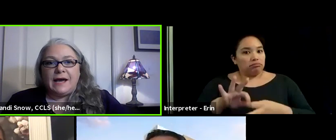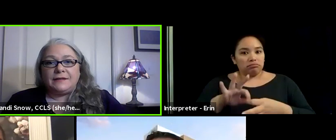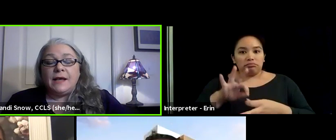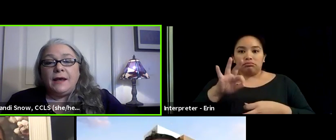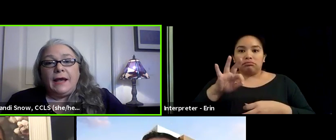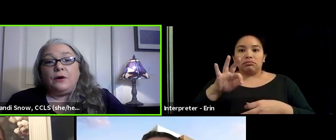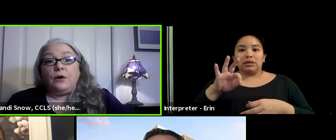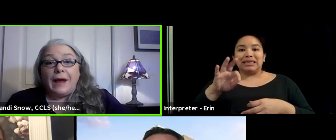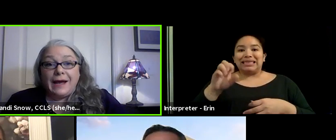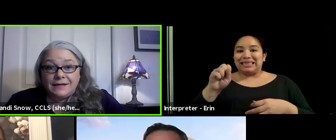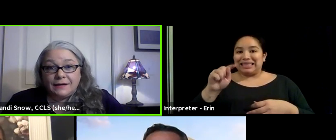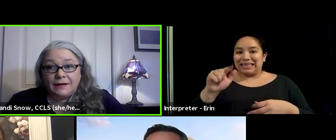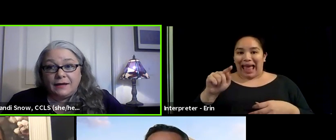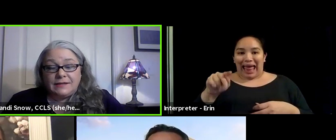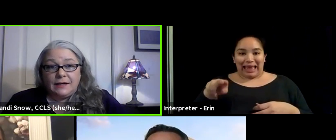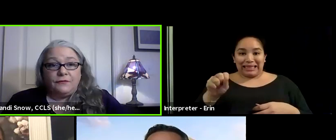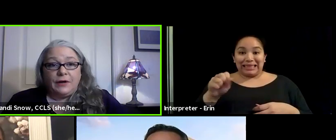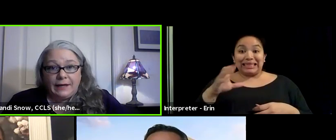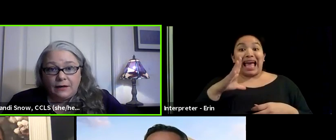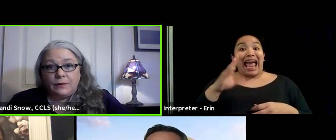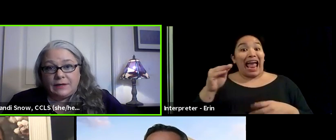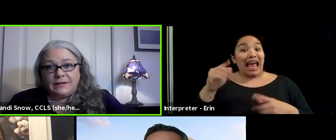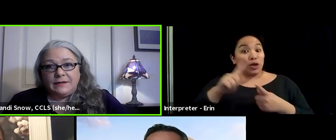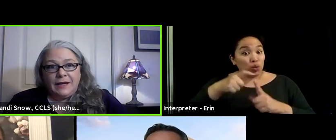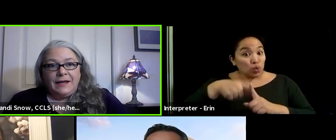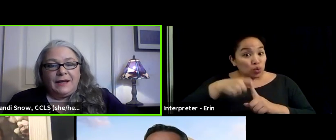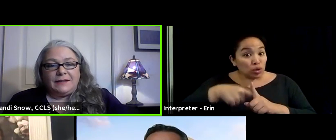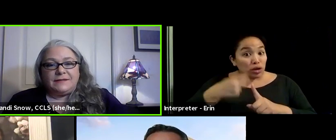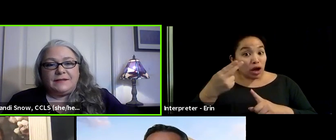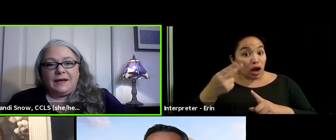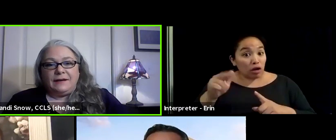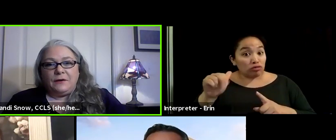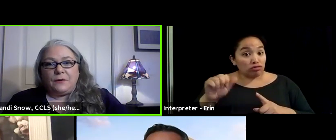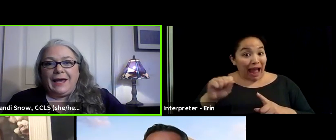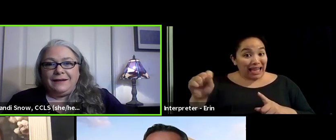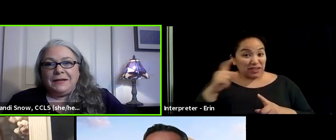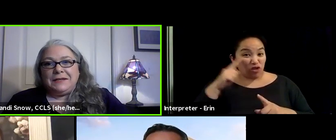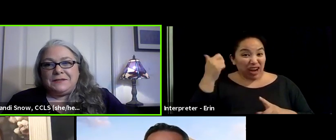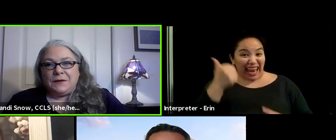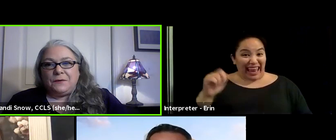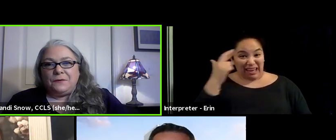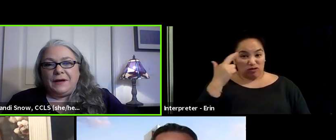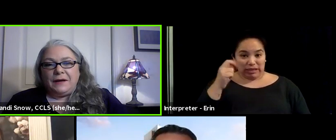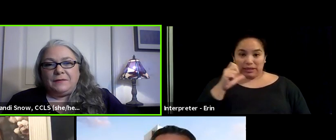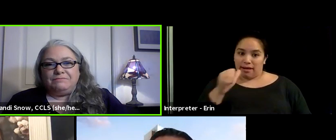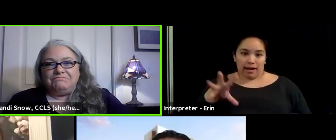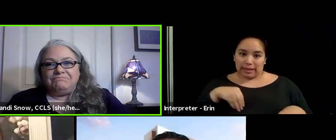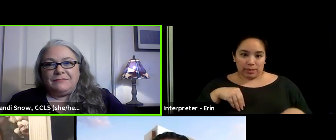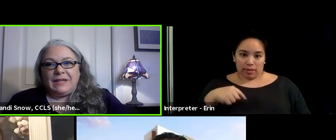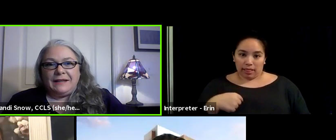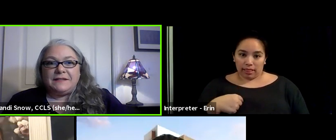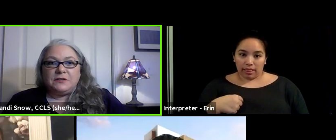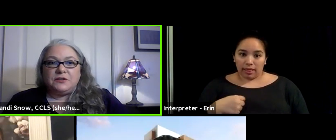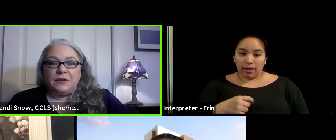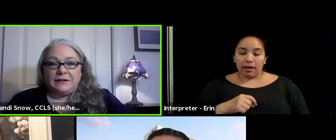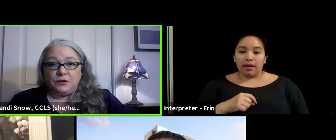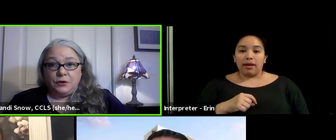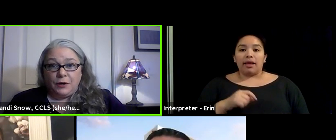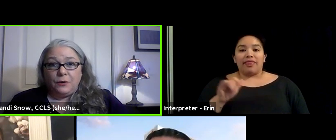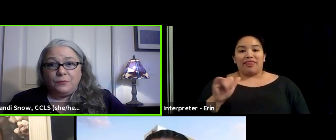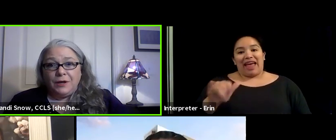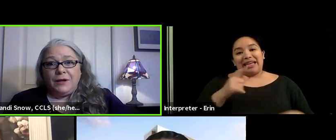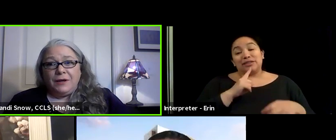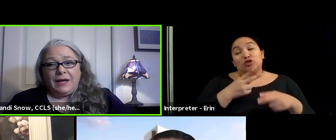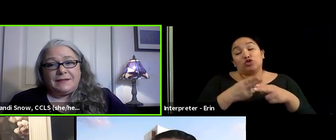documented status. And harassing a tenant for any reason is not okay. So that's the short